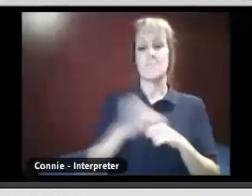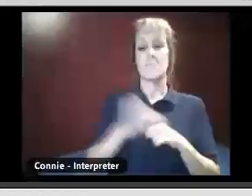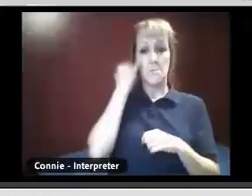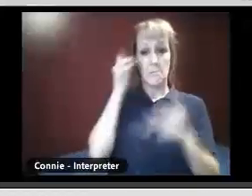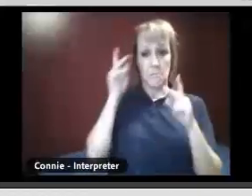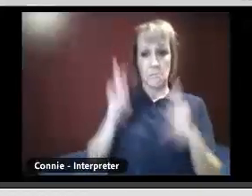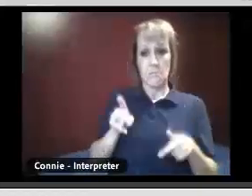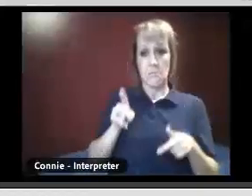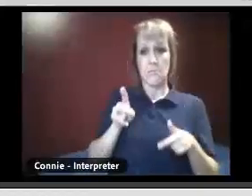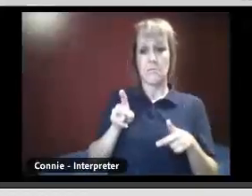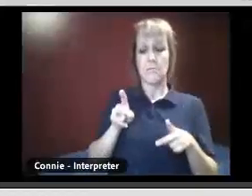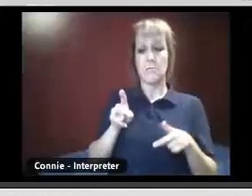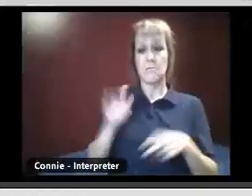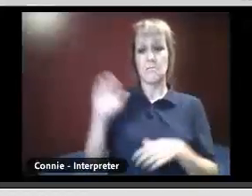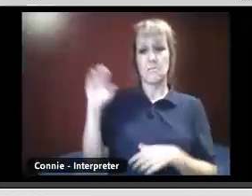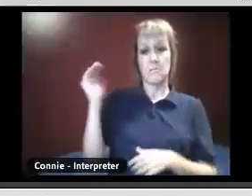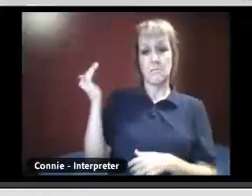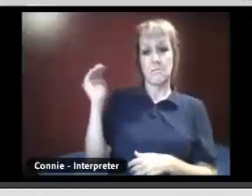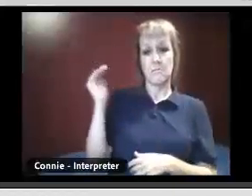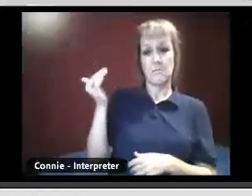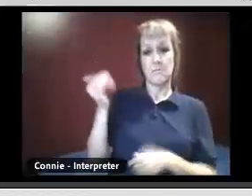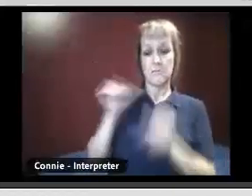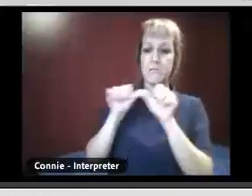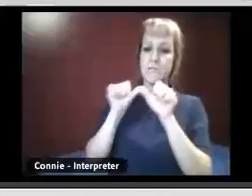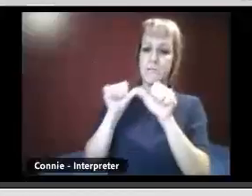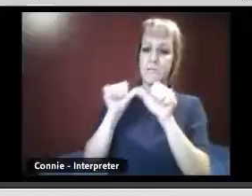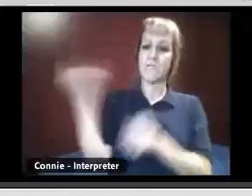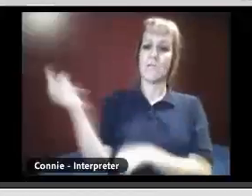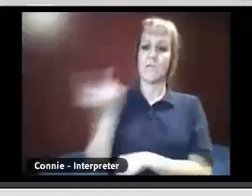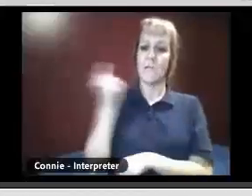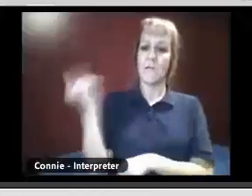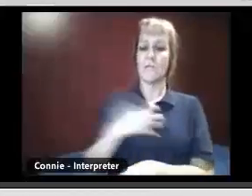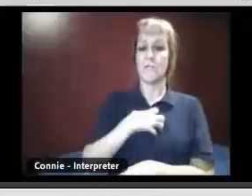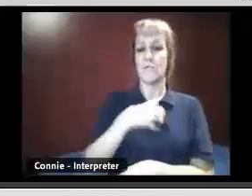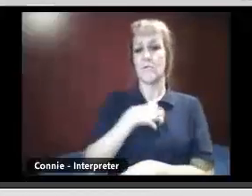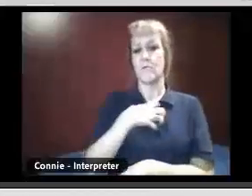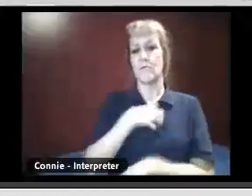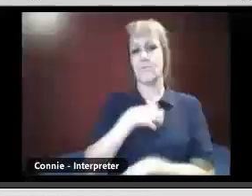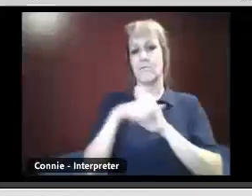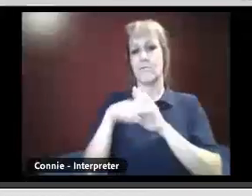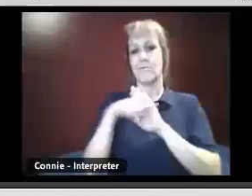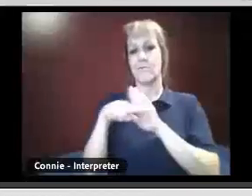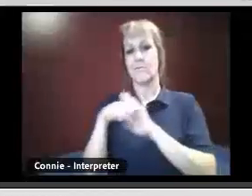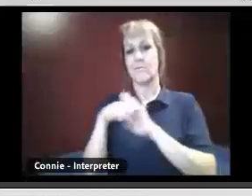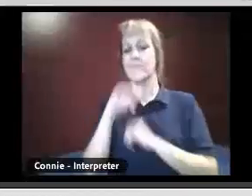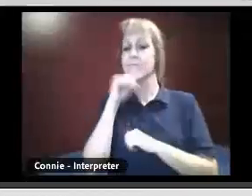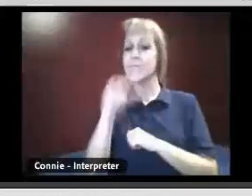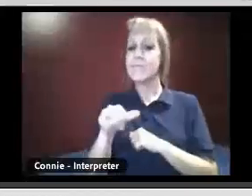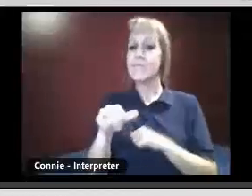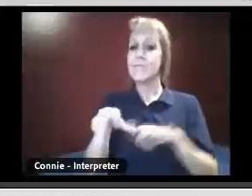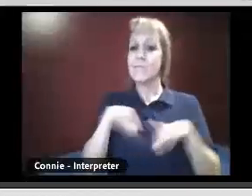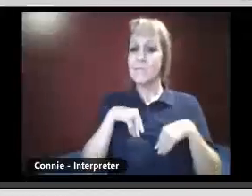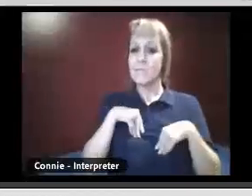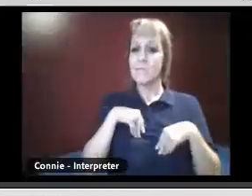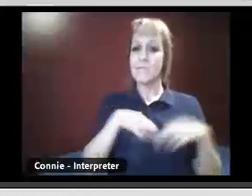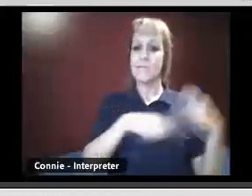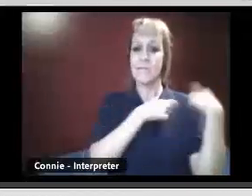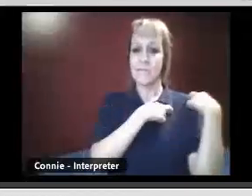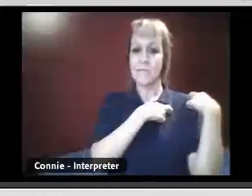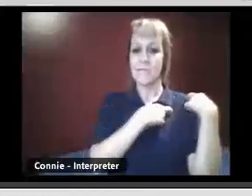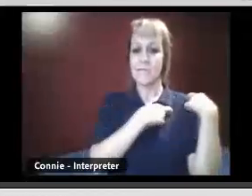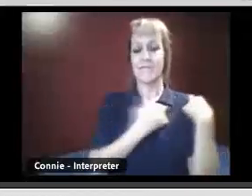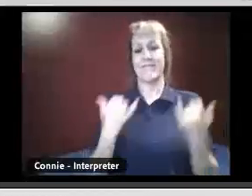in and seems to be consistently complaining, negative, and not taking any ownership for all of that, well, now you have a